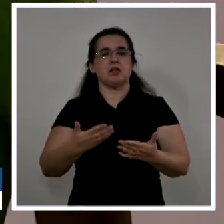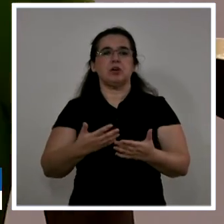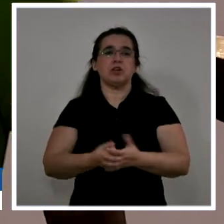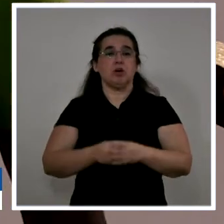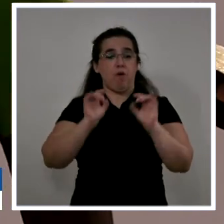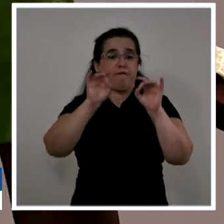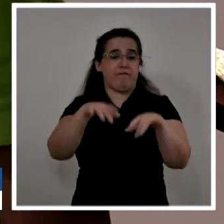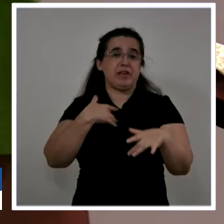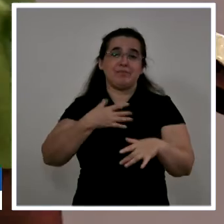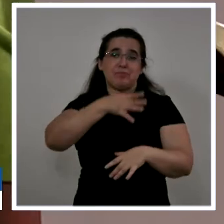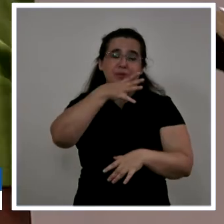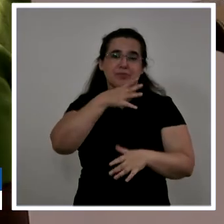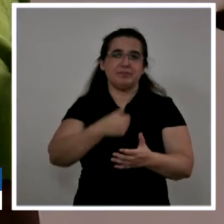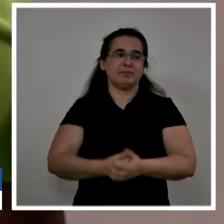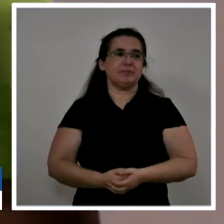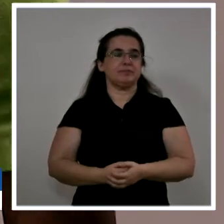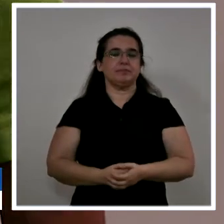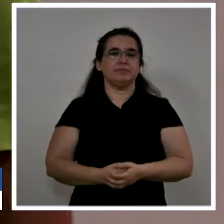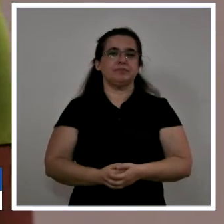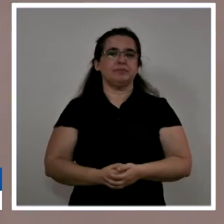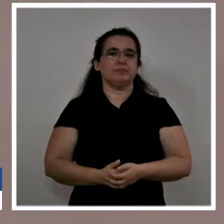concluir, I want to